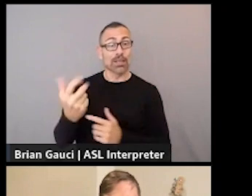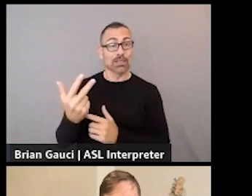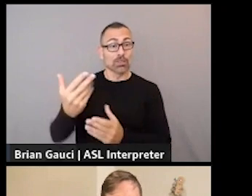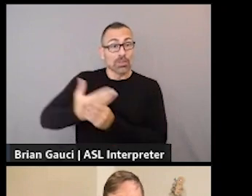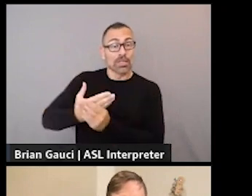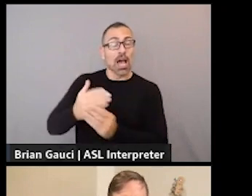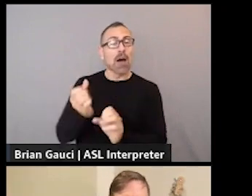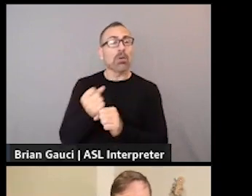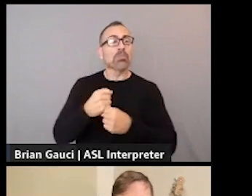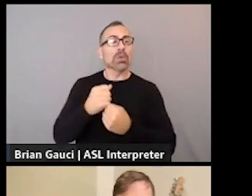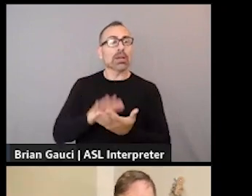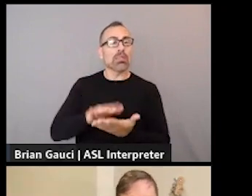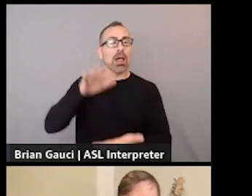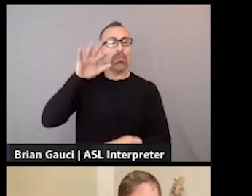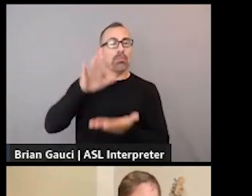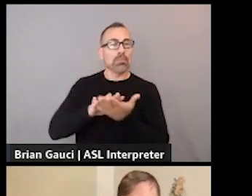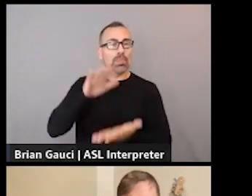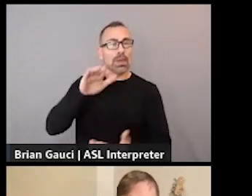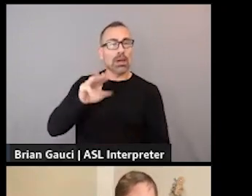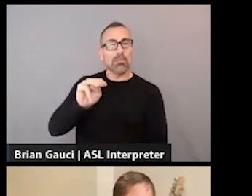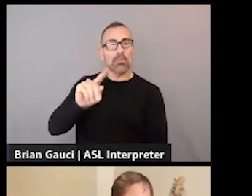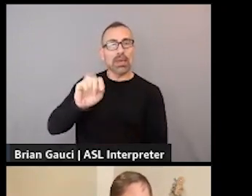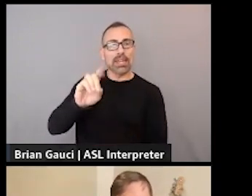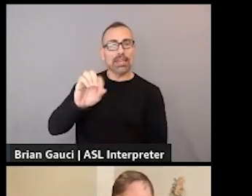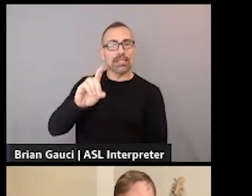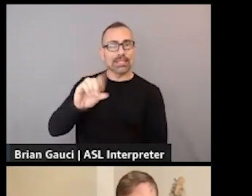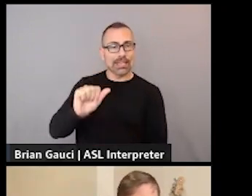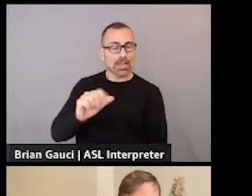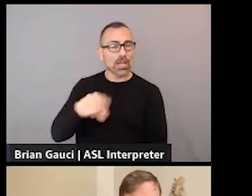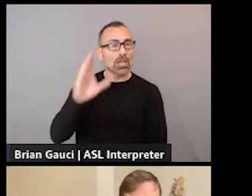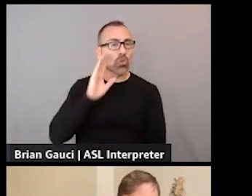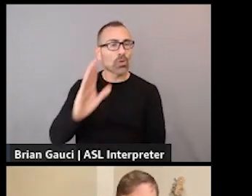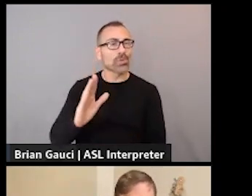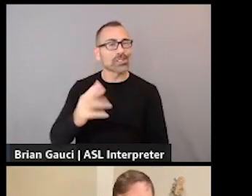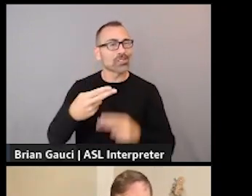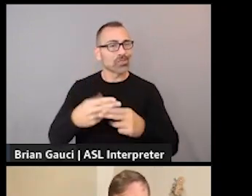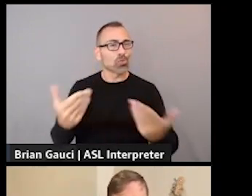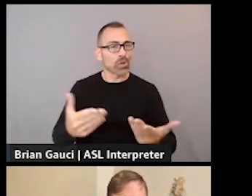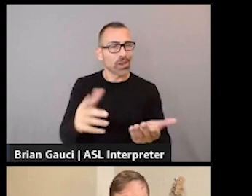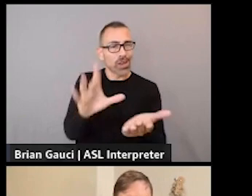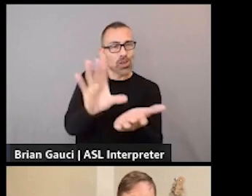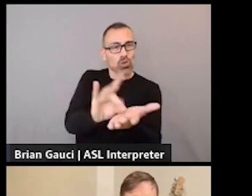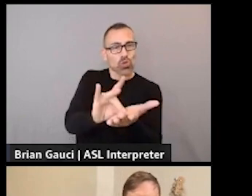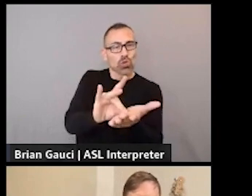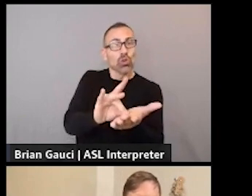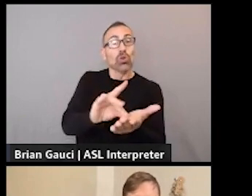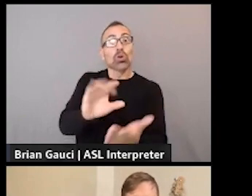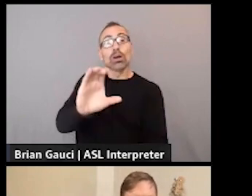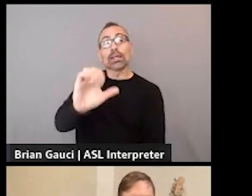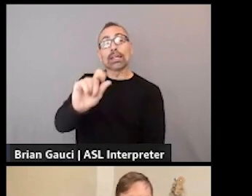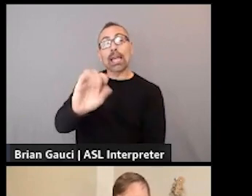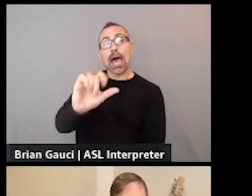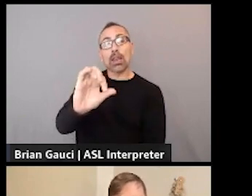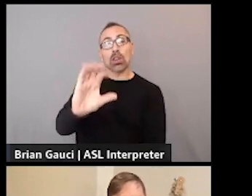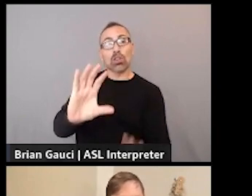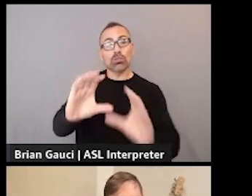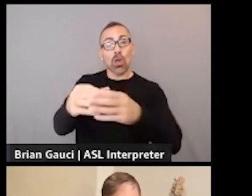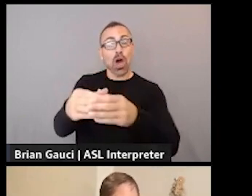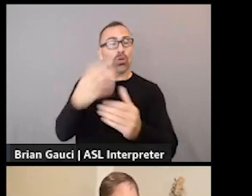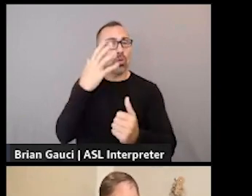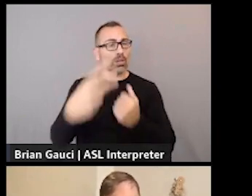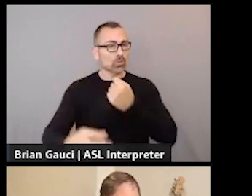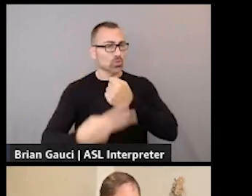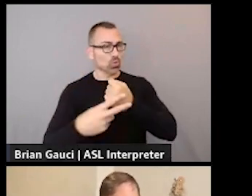metadata database. So this is going to be a Glue catalog, what it's called. Essentially, Glue uses the Glue catalogs to store the metadata as